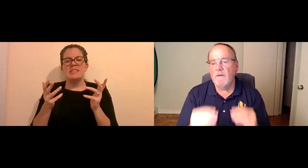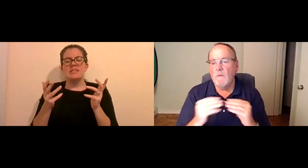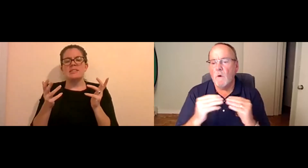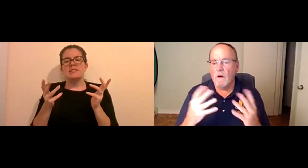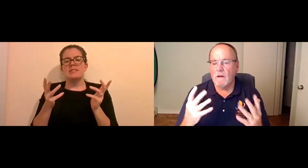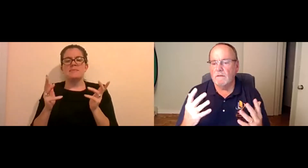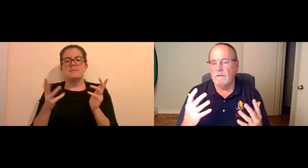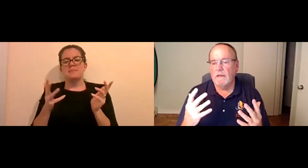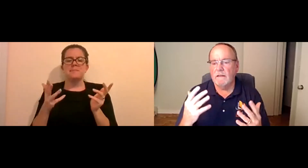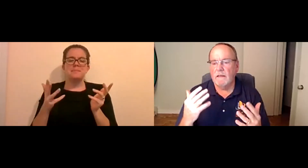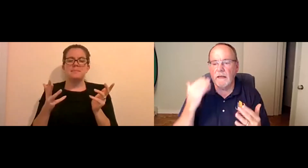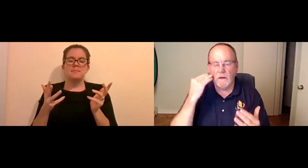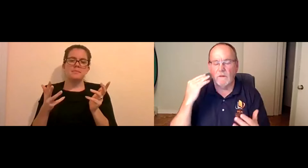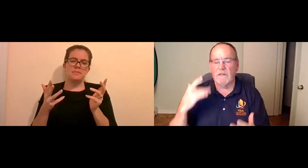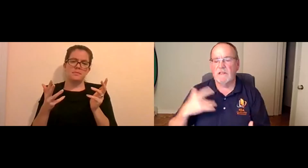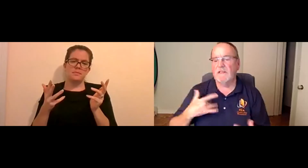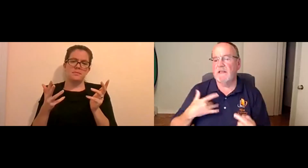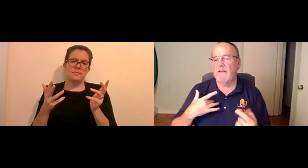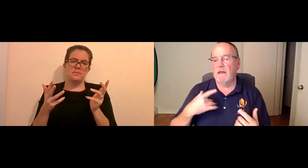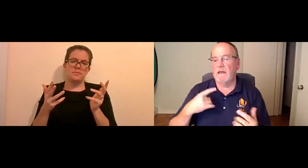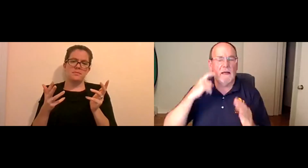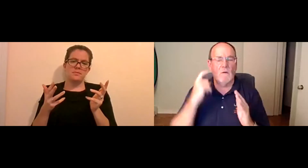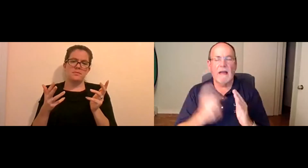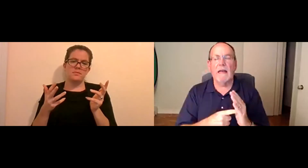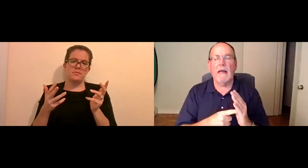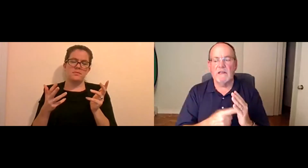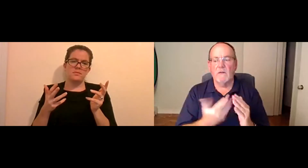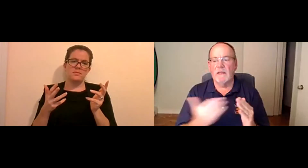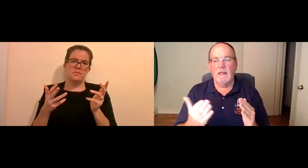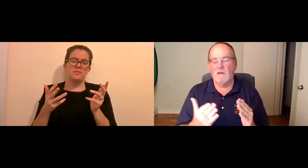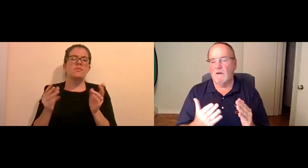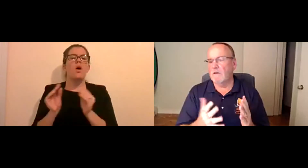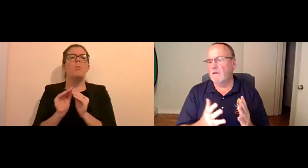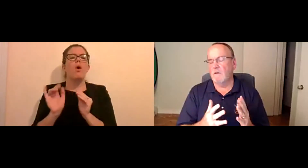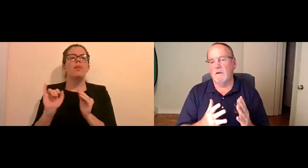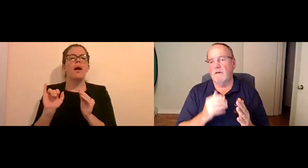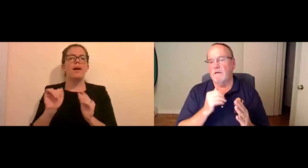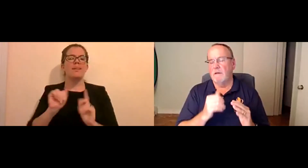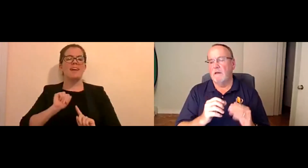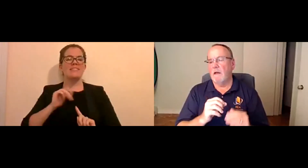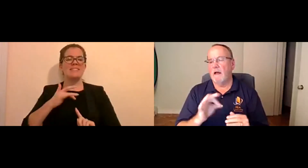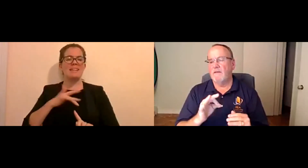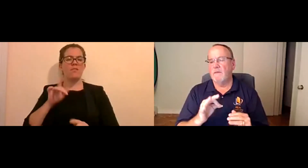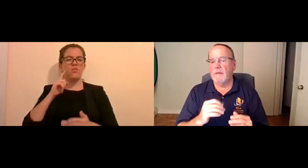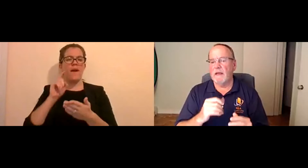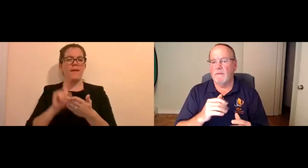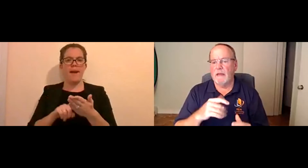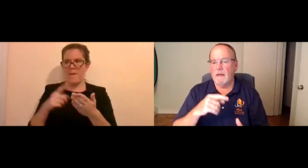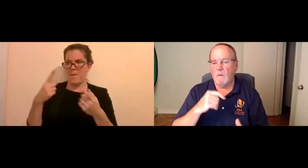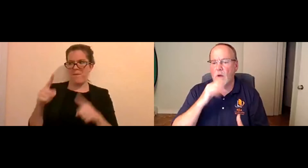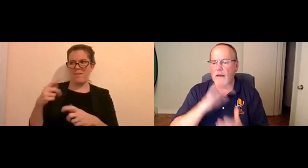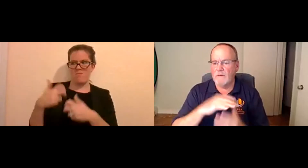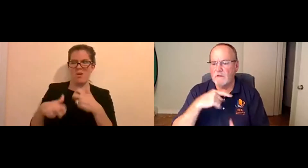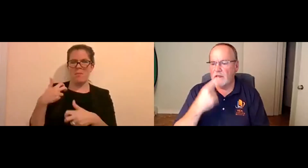just kind of a more, I don't know, a sensitivity and kind of recognizing when things are sort of off. But